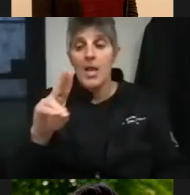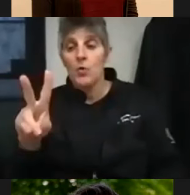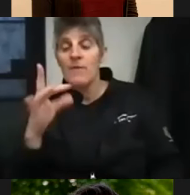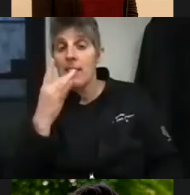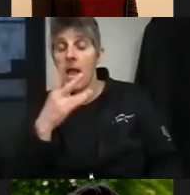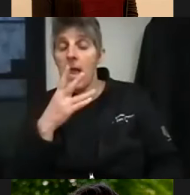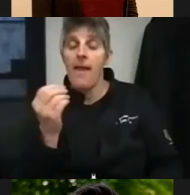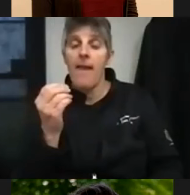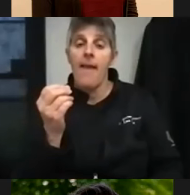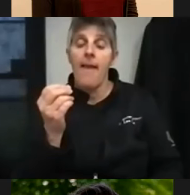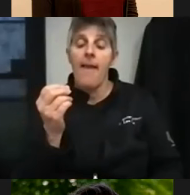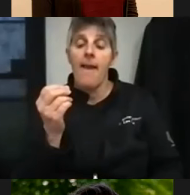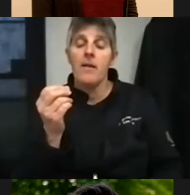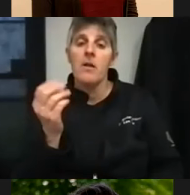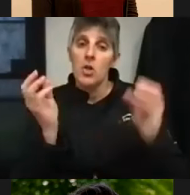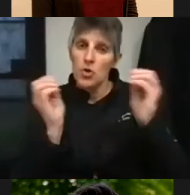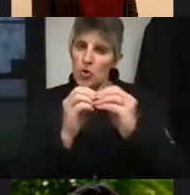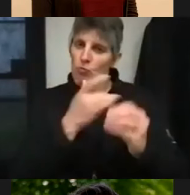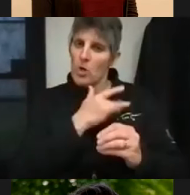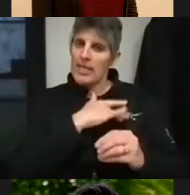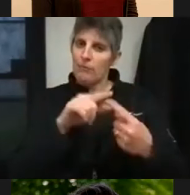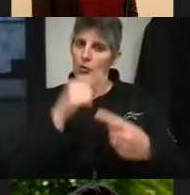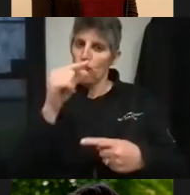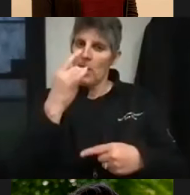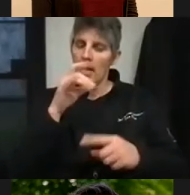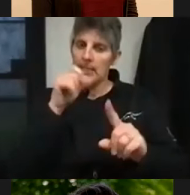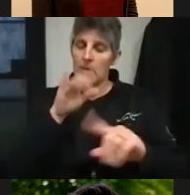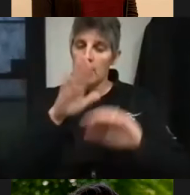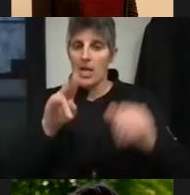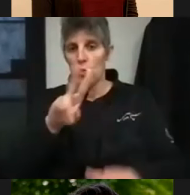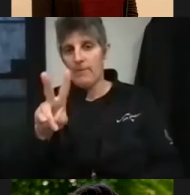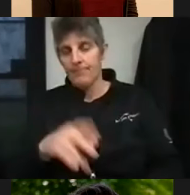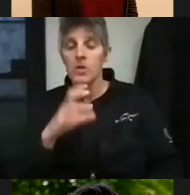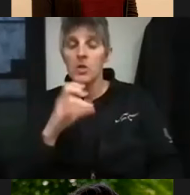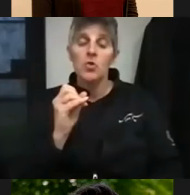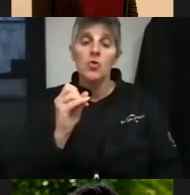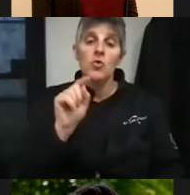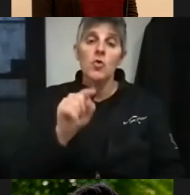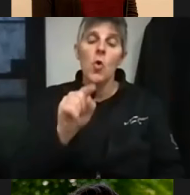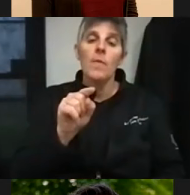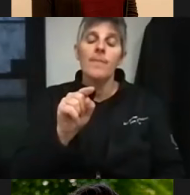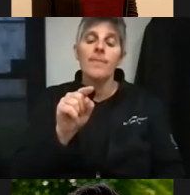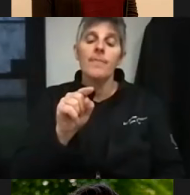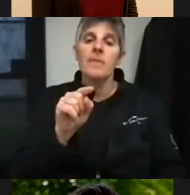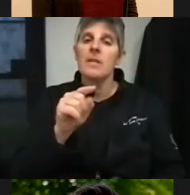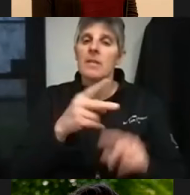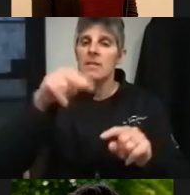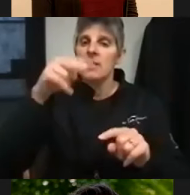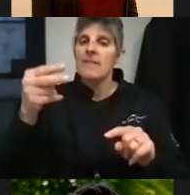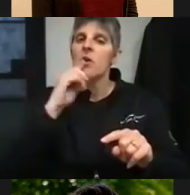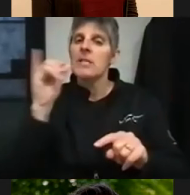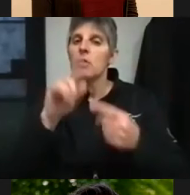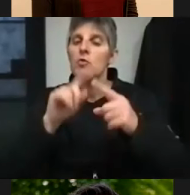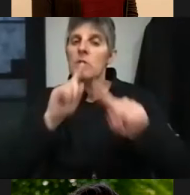and they're more sensitive to green light stimulation than UV light. So this is very similar to the response